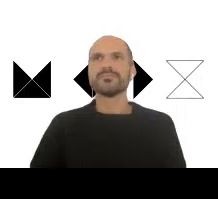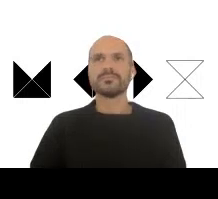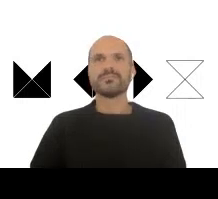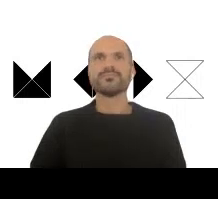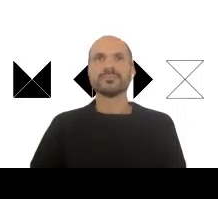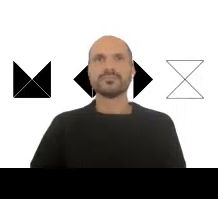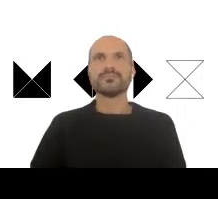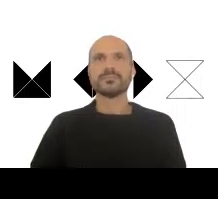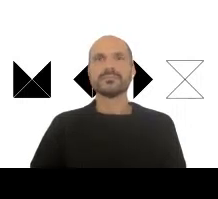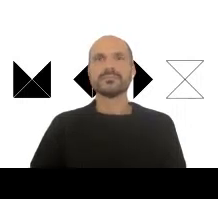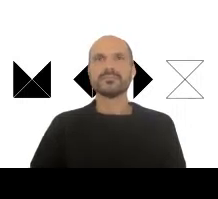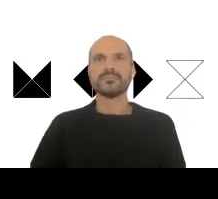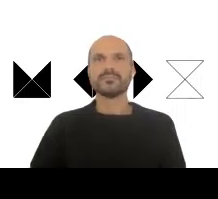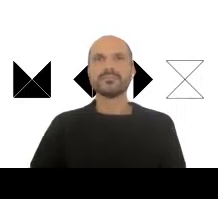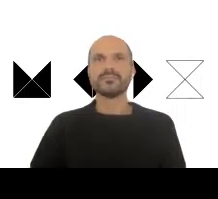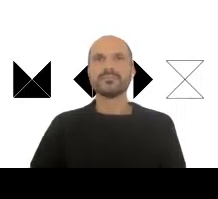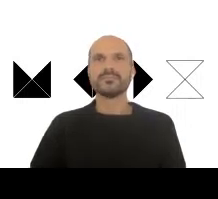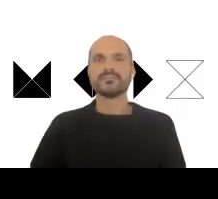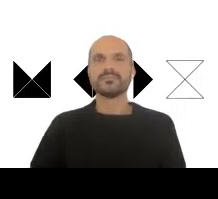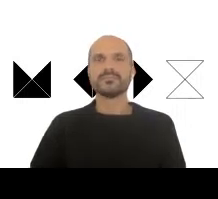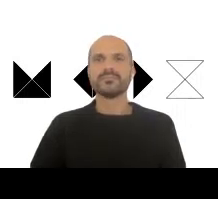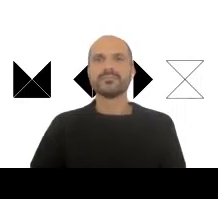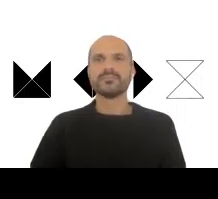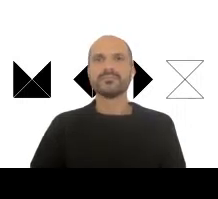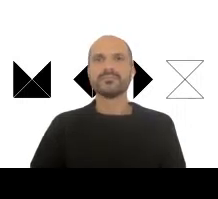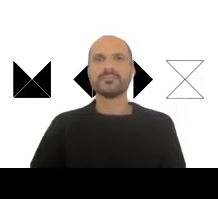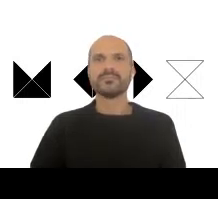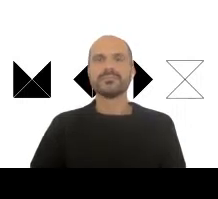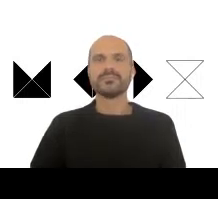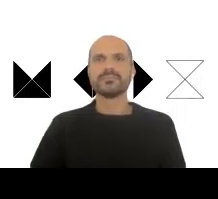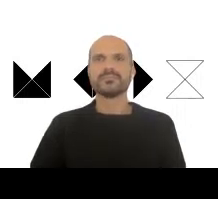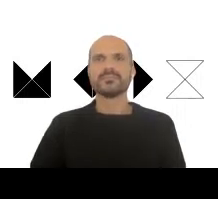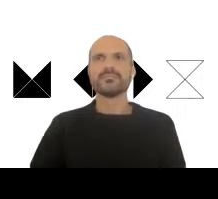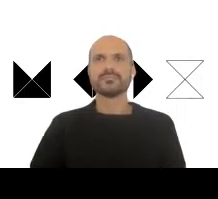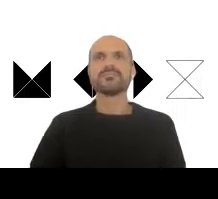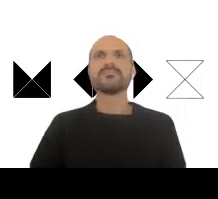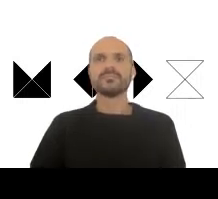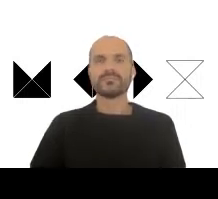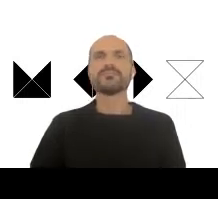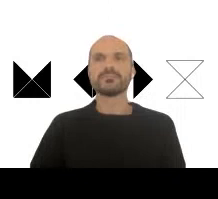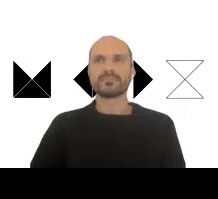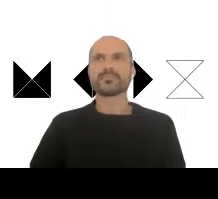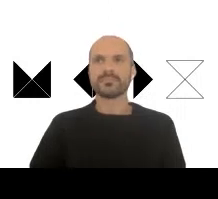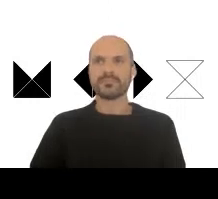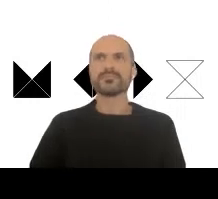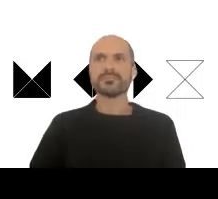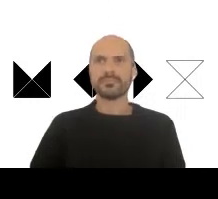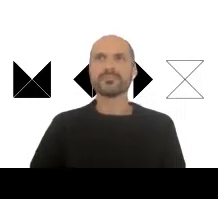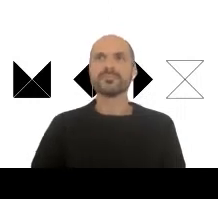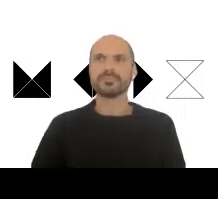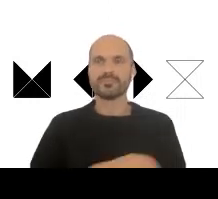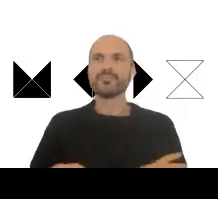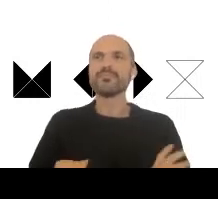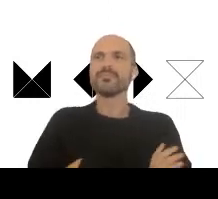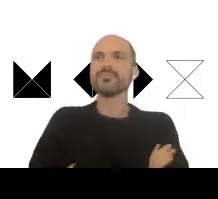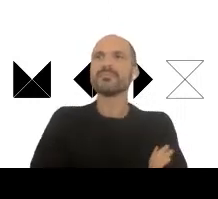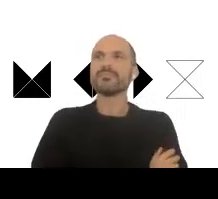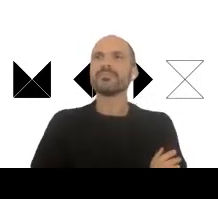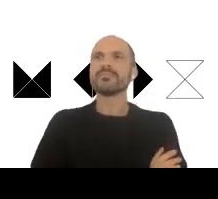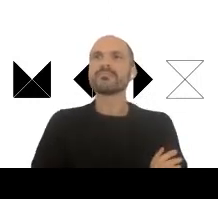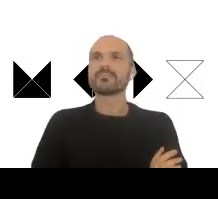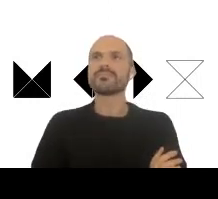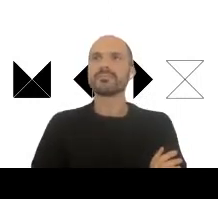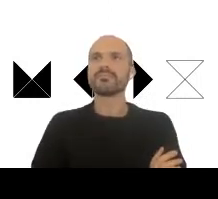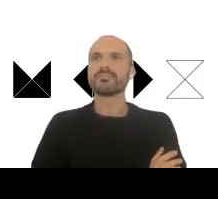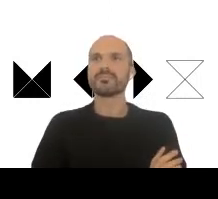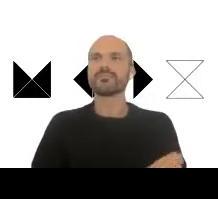war, and so it's the women that are leading these different communities many times, and also for them to